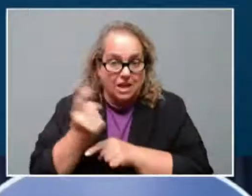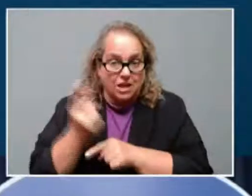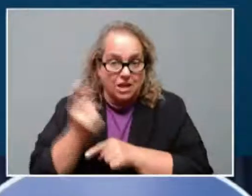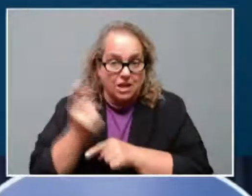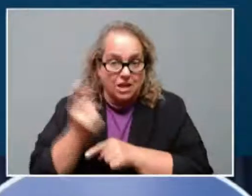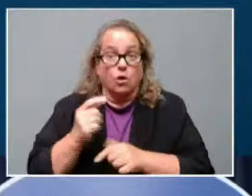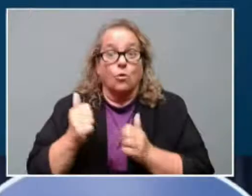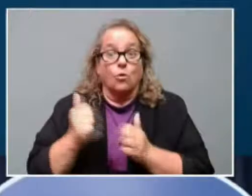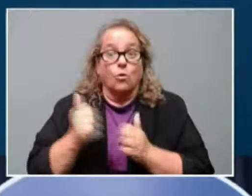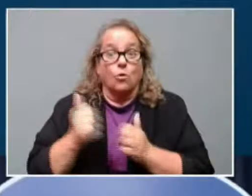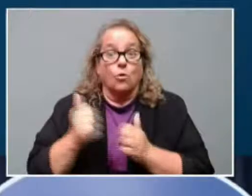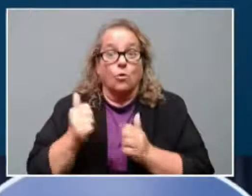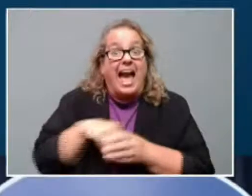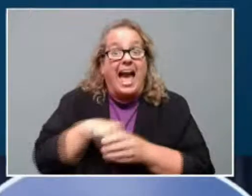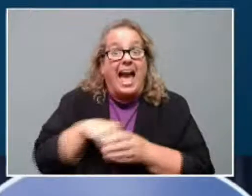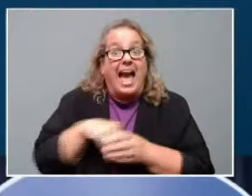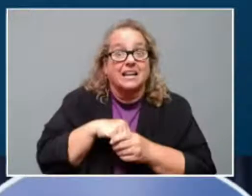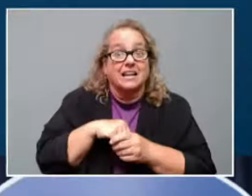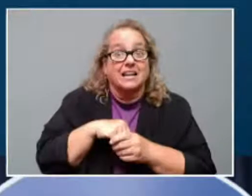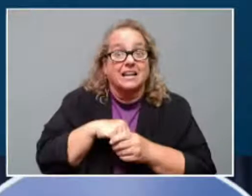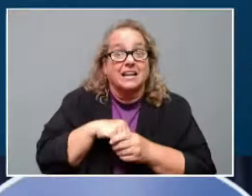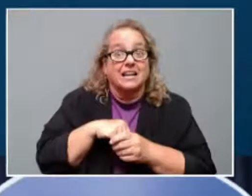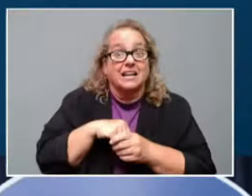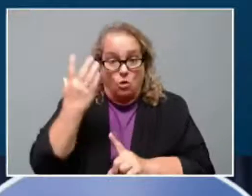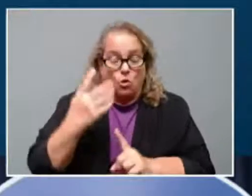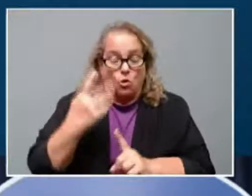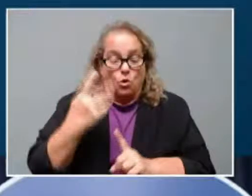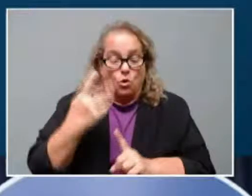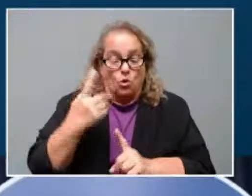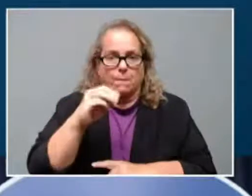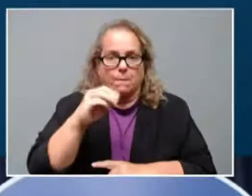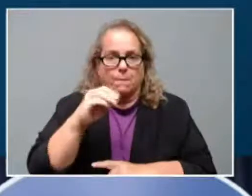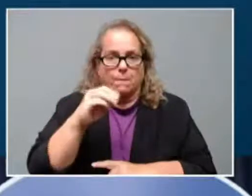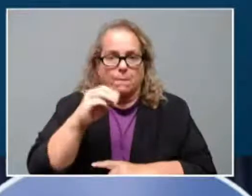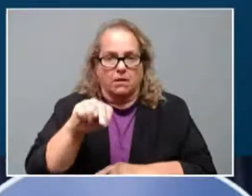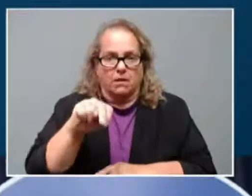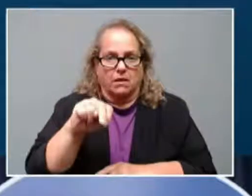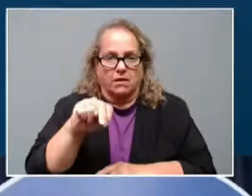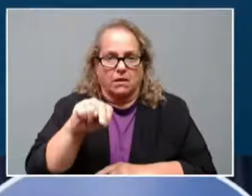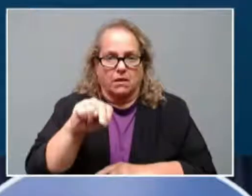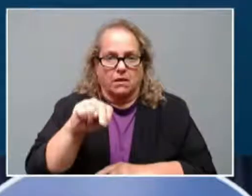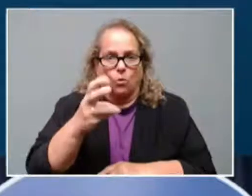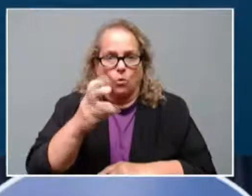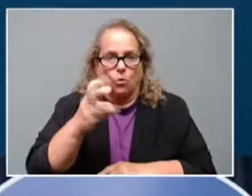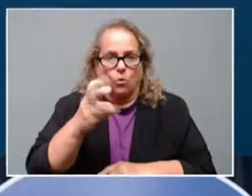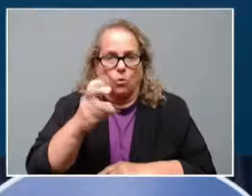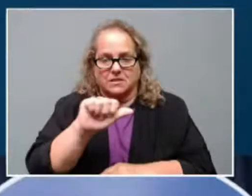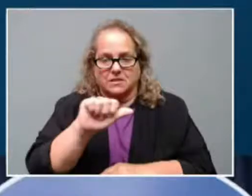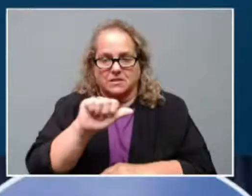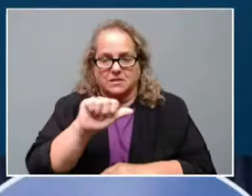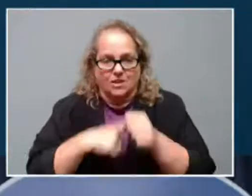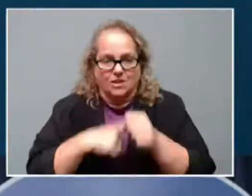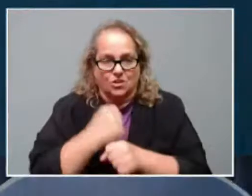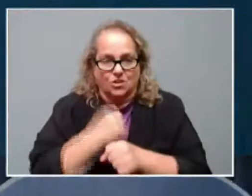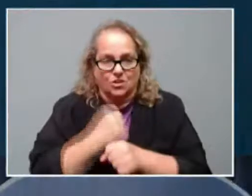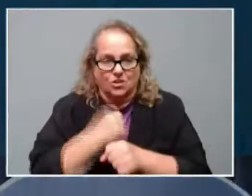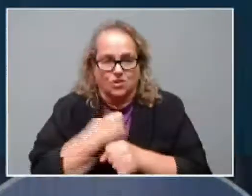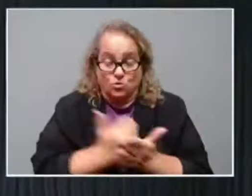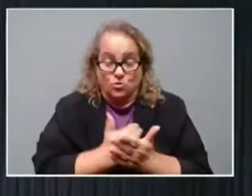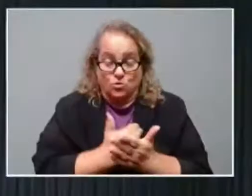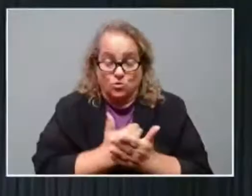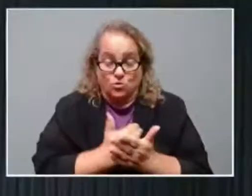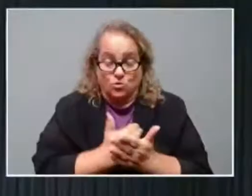increase production by an additional 1 million wheels a year. This new plant, again, 40 new